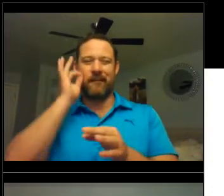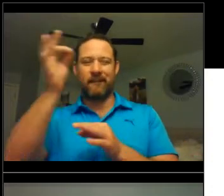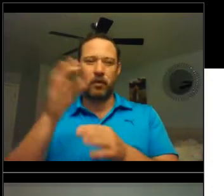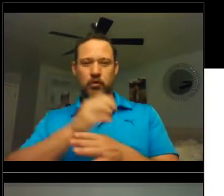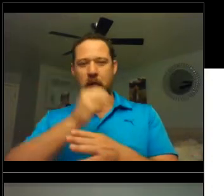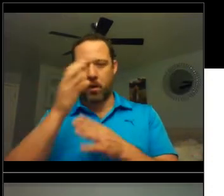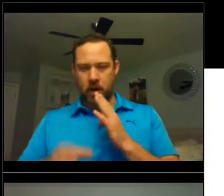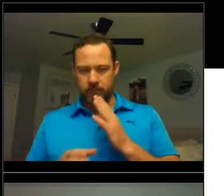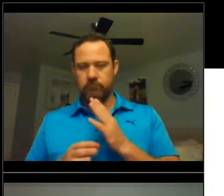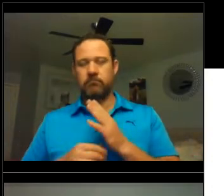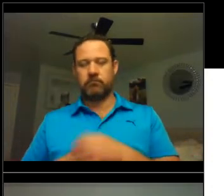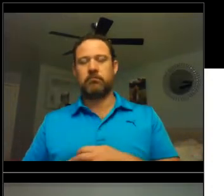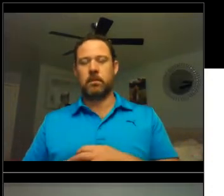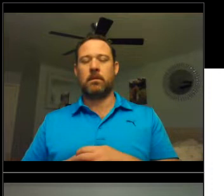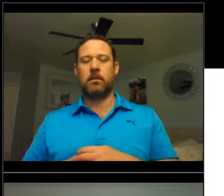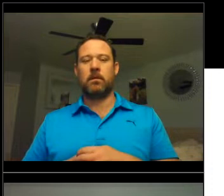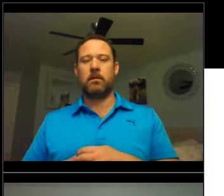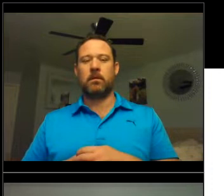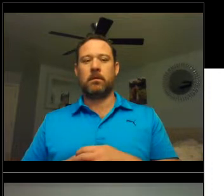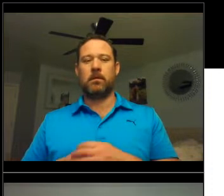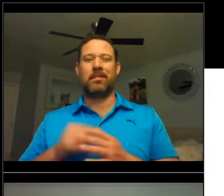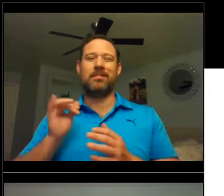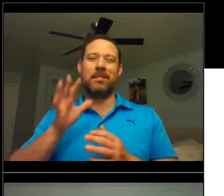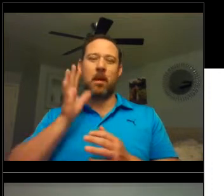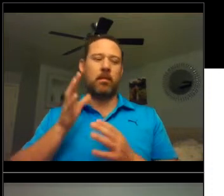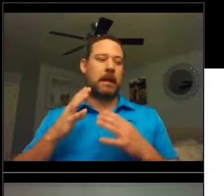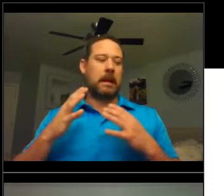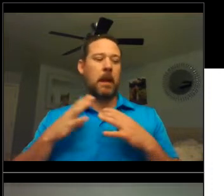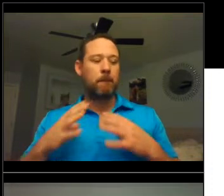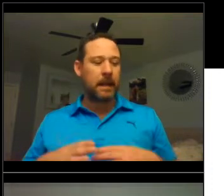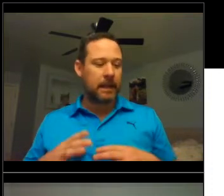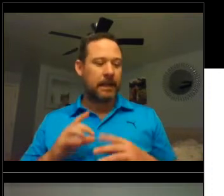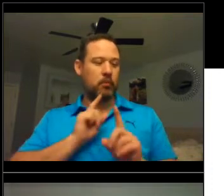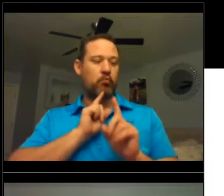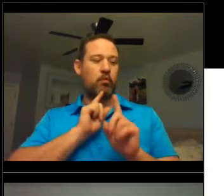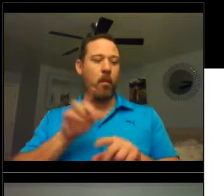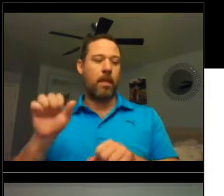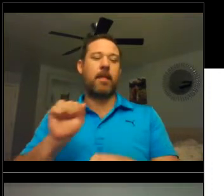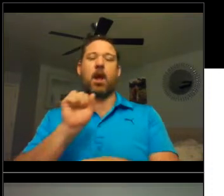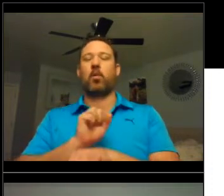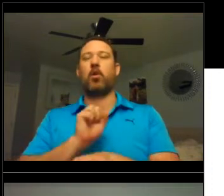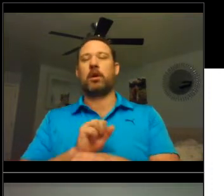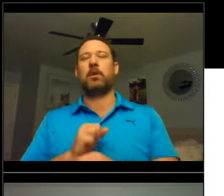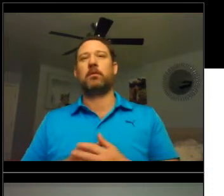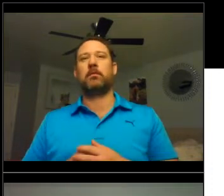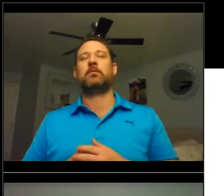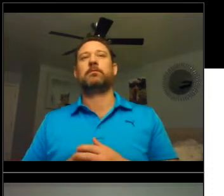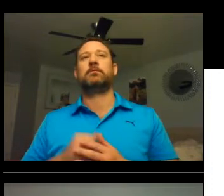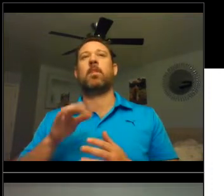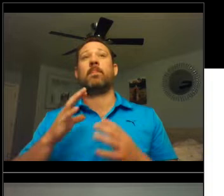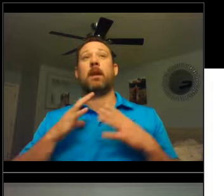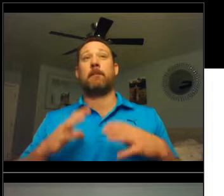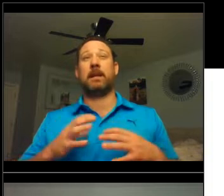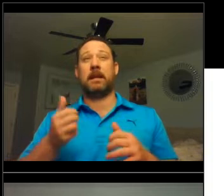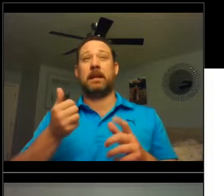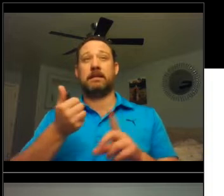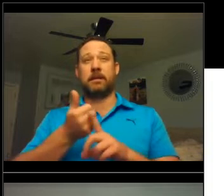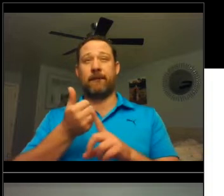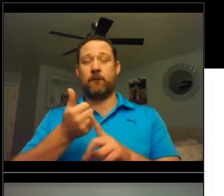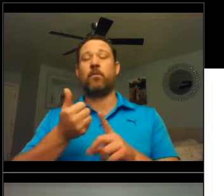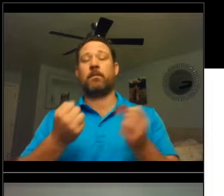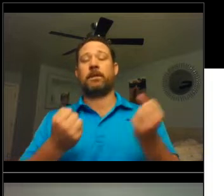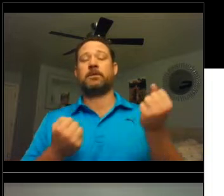and that will be kind of the committee's report that they are working on. The committee will be supported by